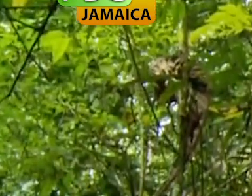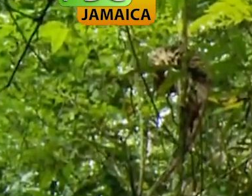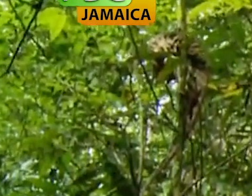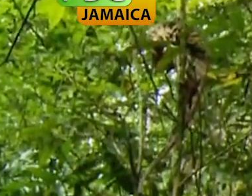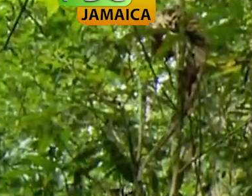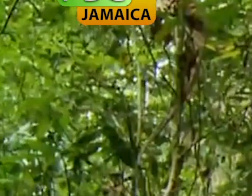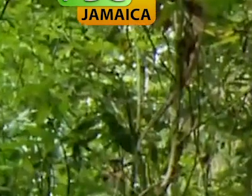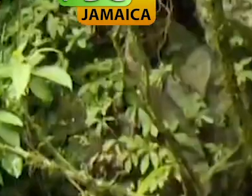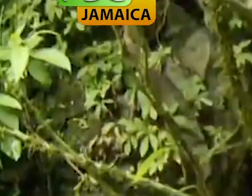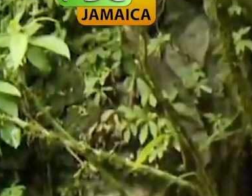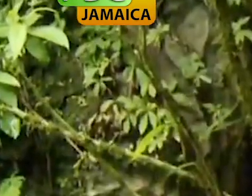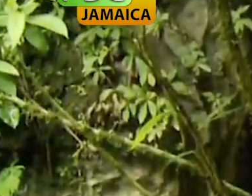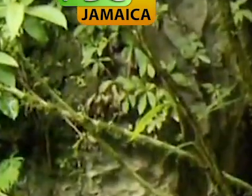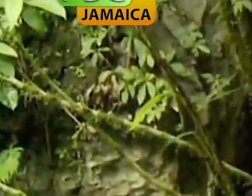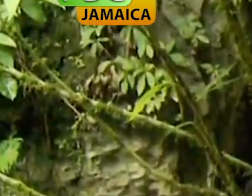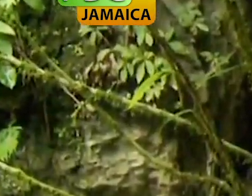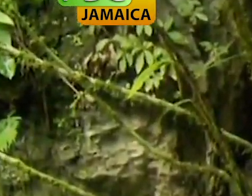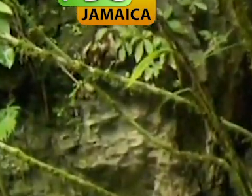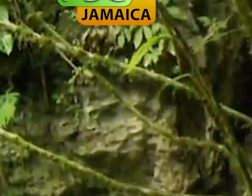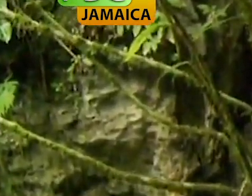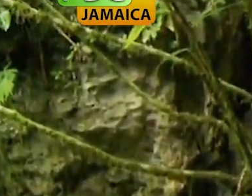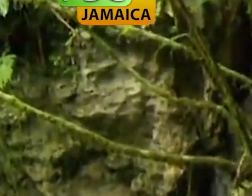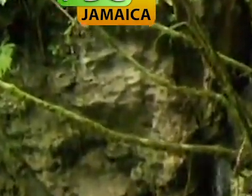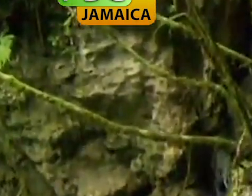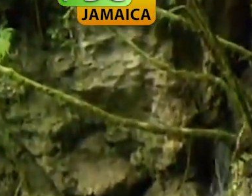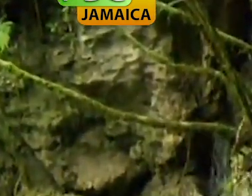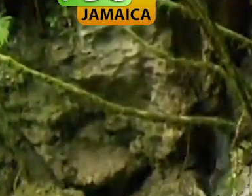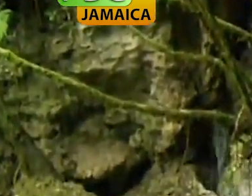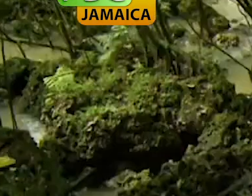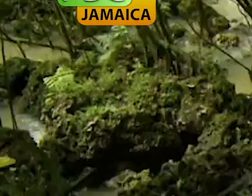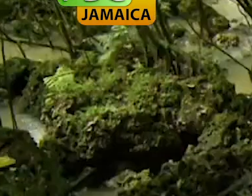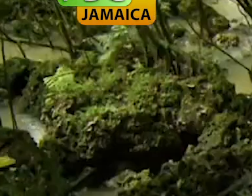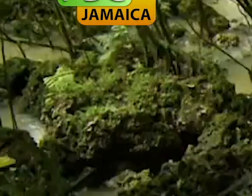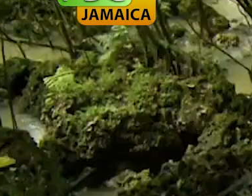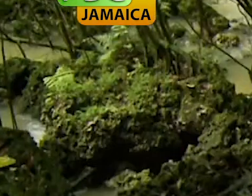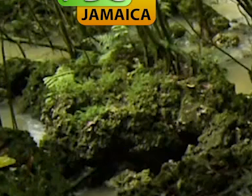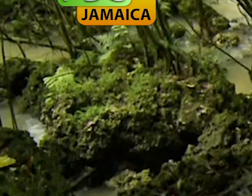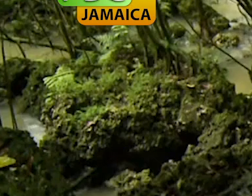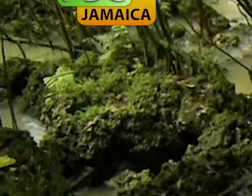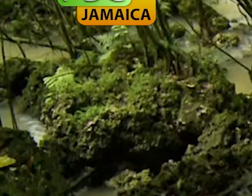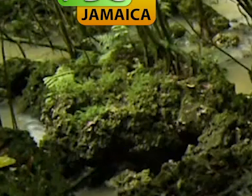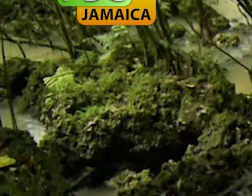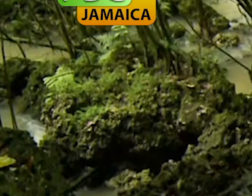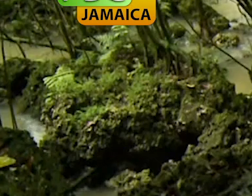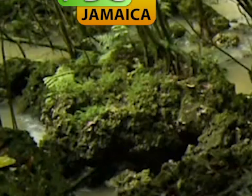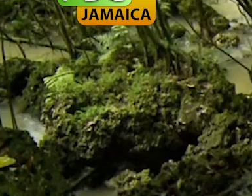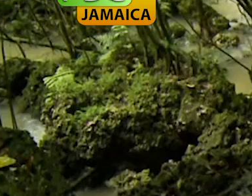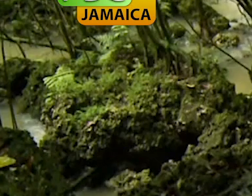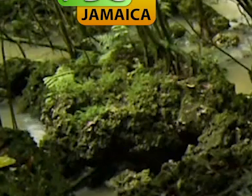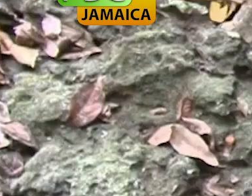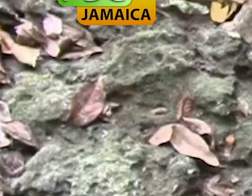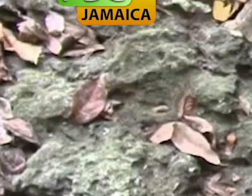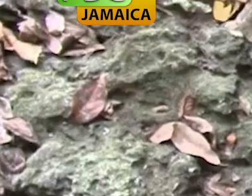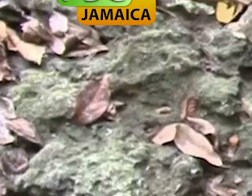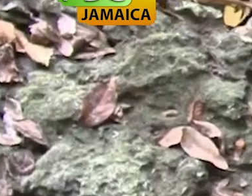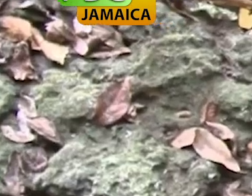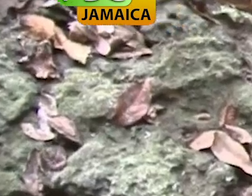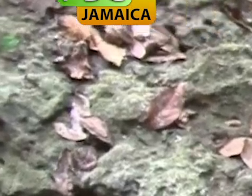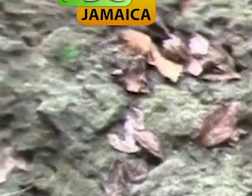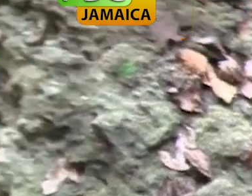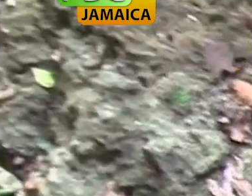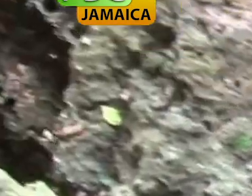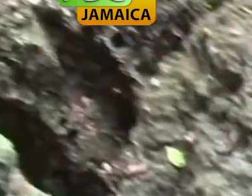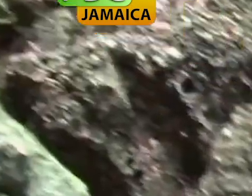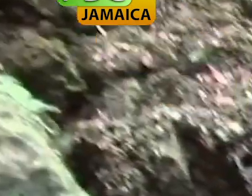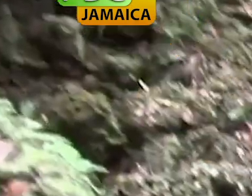resilience and environmental health is a priority, noting Jamaica's work under the global private sector-led Coalition for